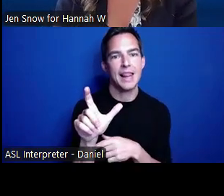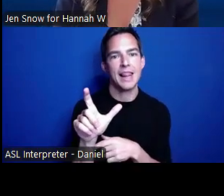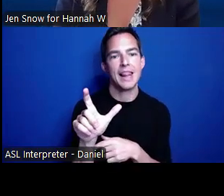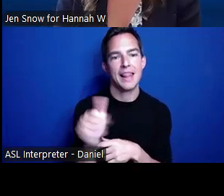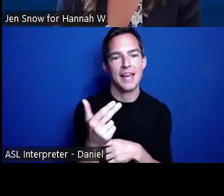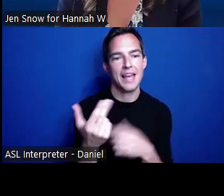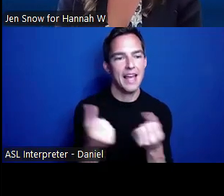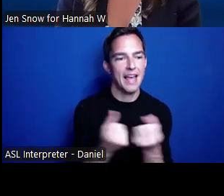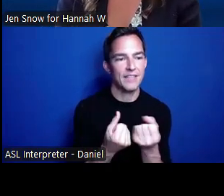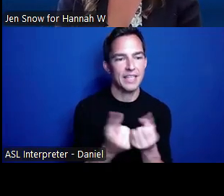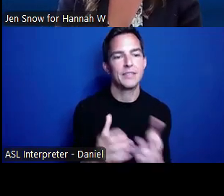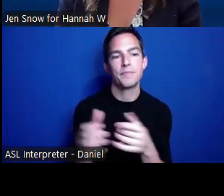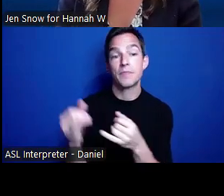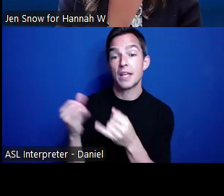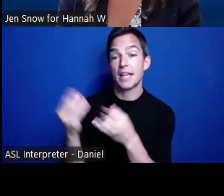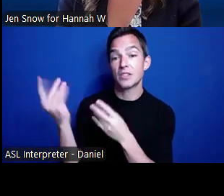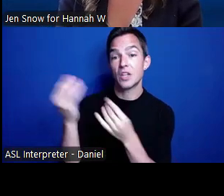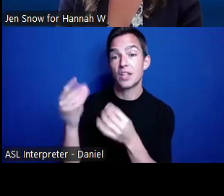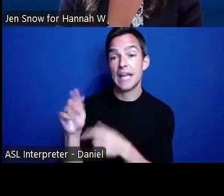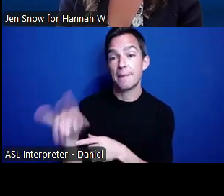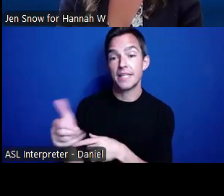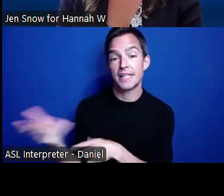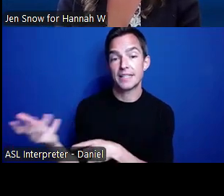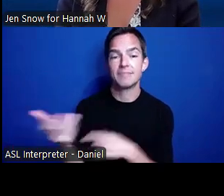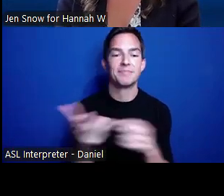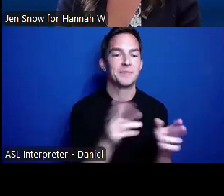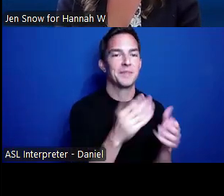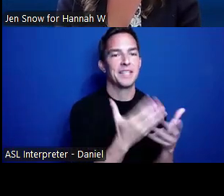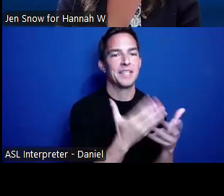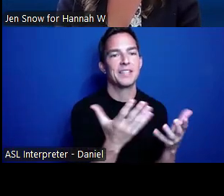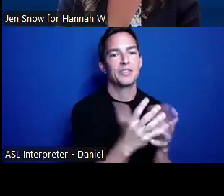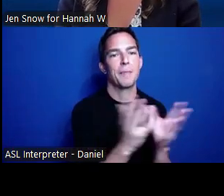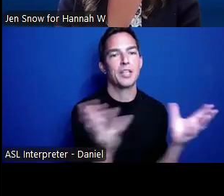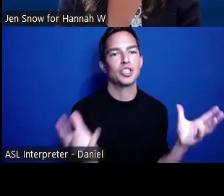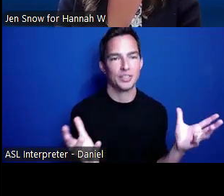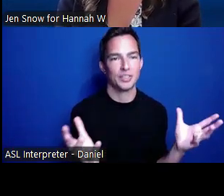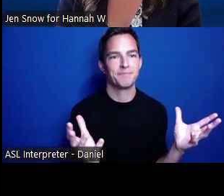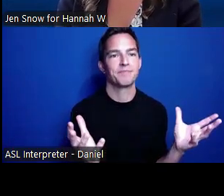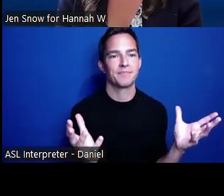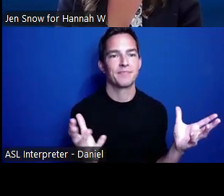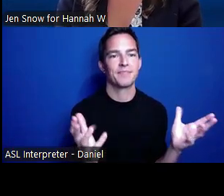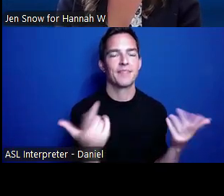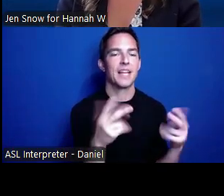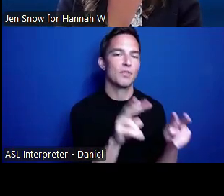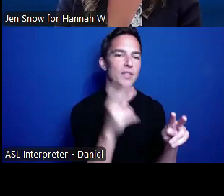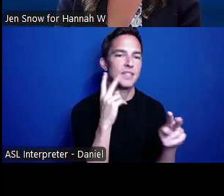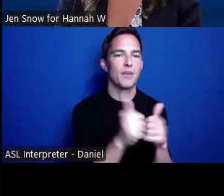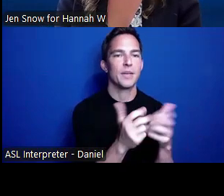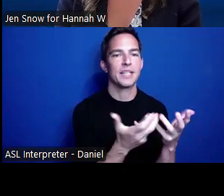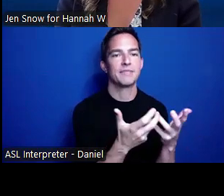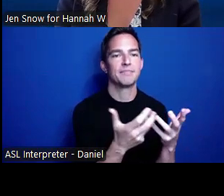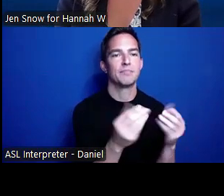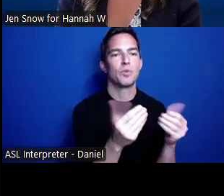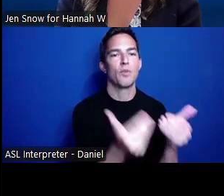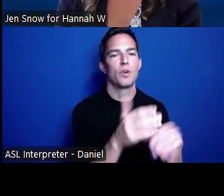Amy, last thoughts before we conclude? No, thank you guys so much. And I look forward to seeing how we can move forward